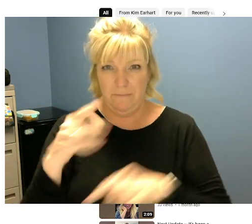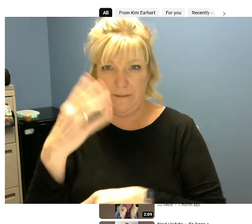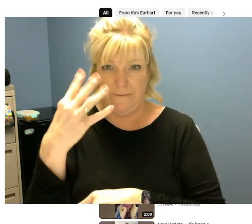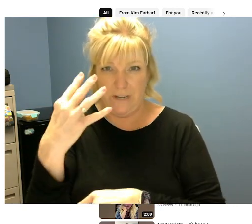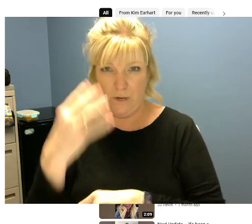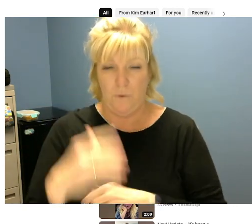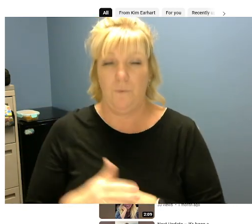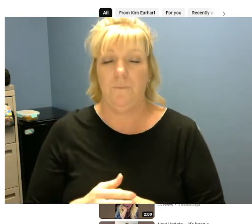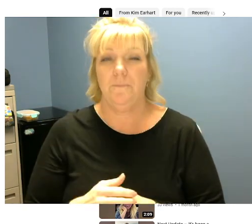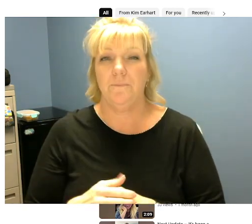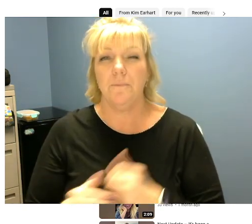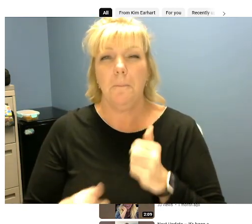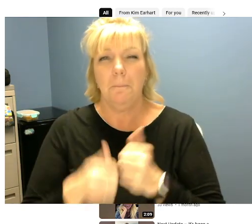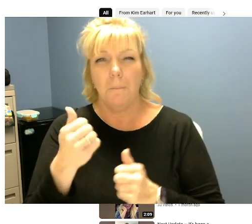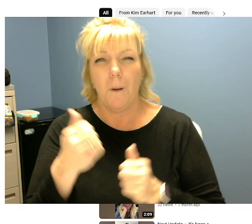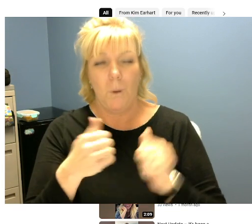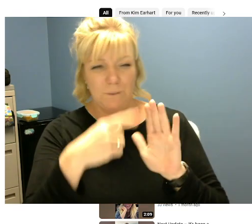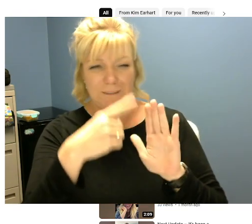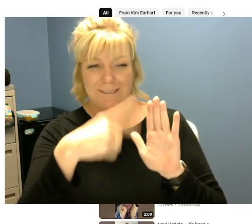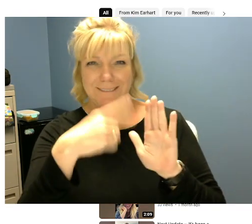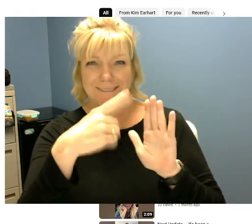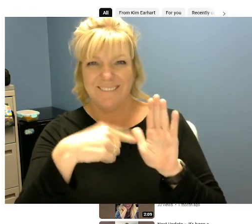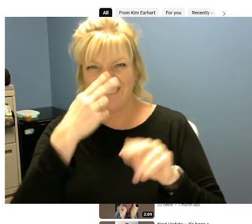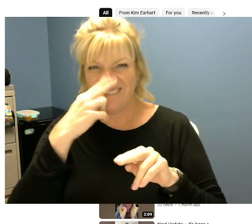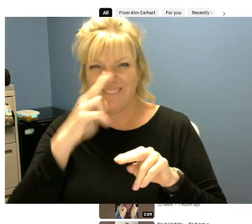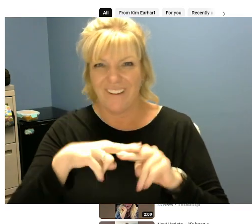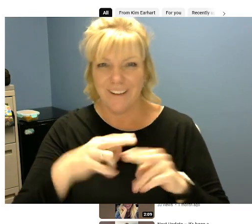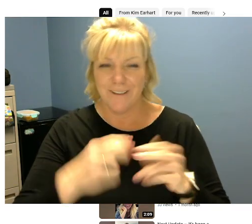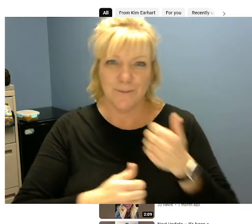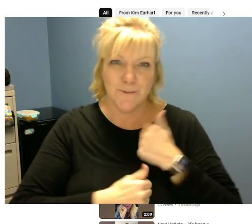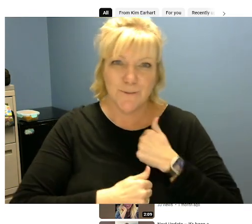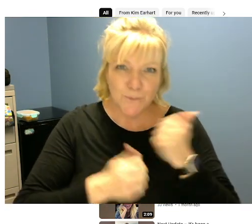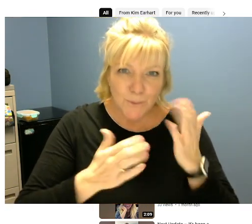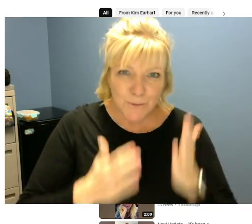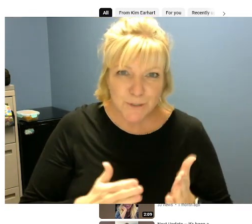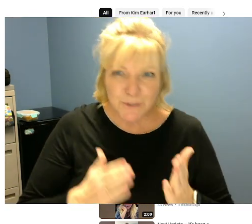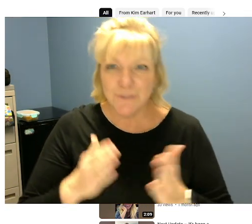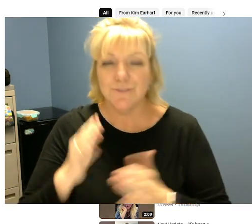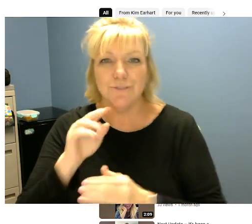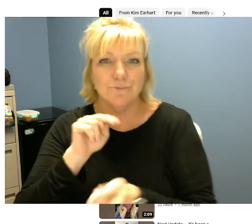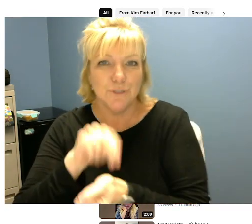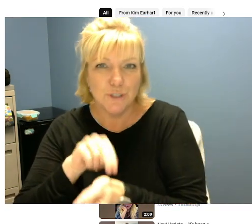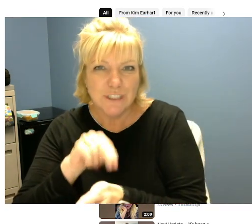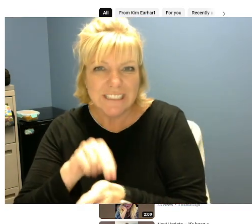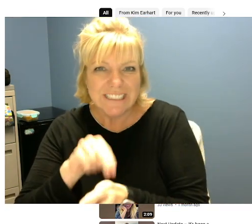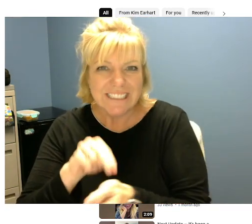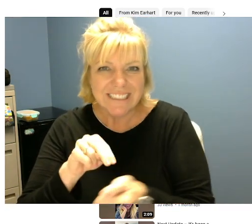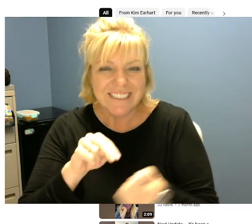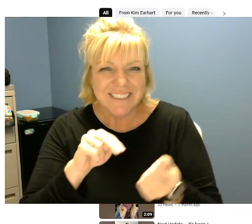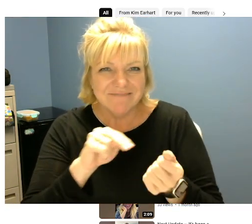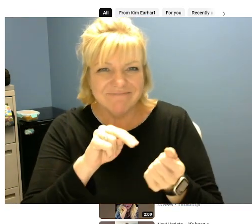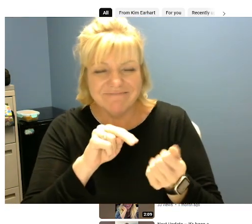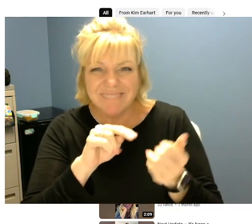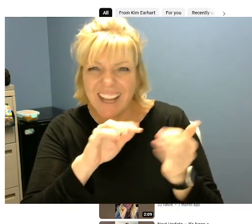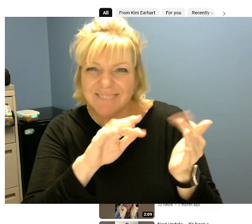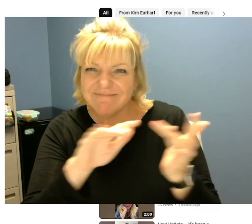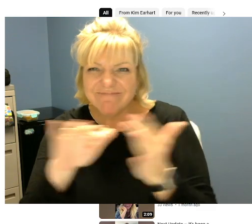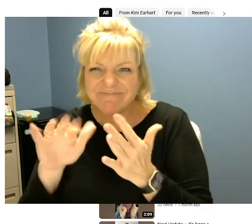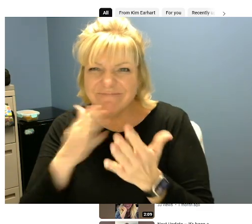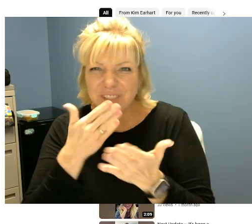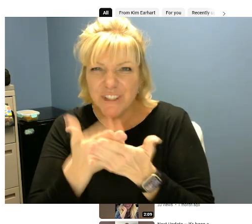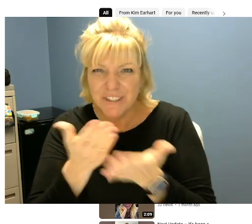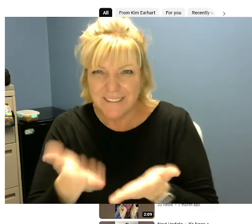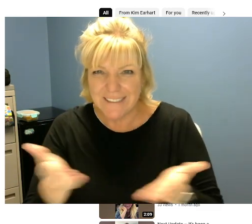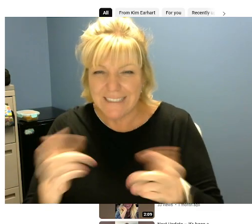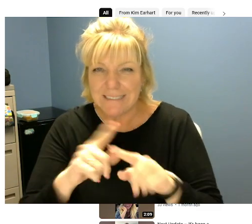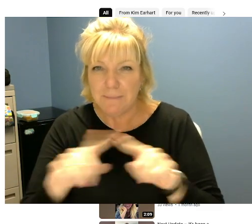is the soldiers and the nurses. There's some good stuff here too, but this last little bit